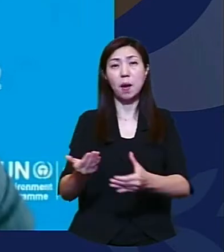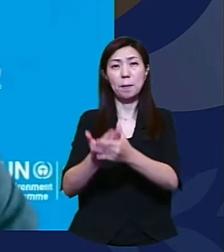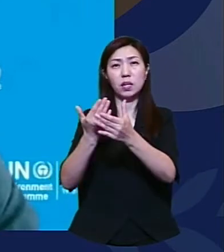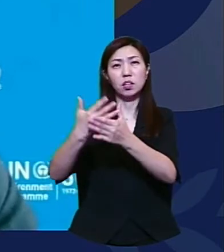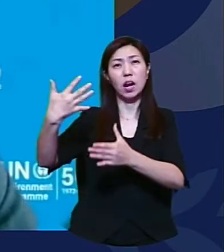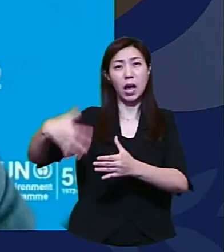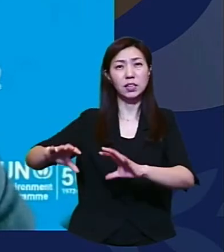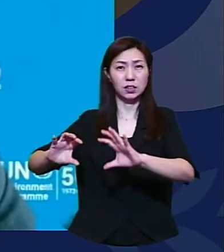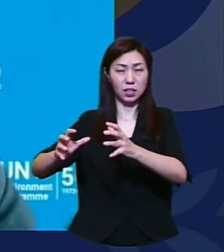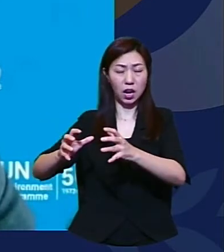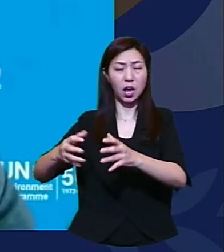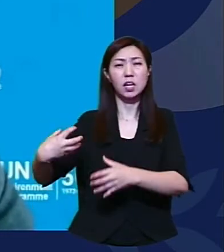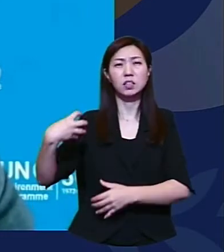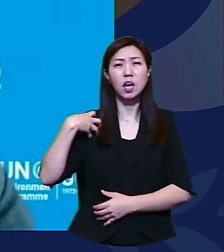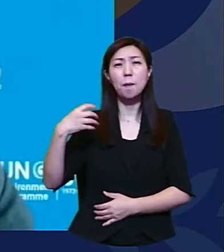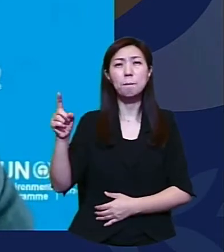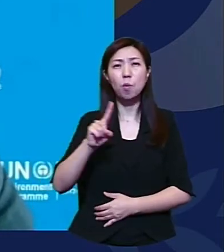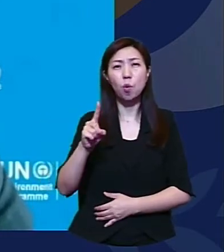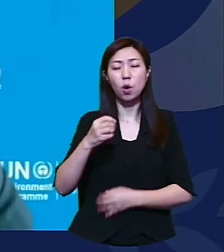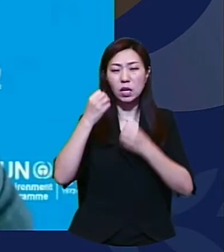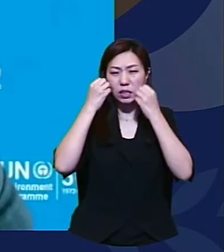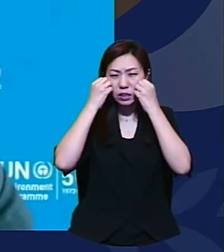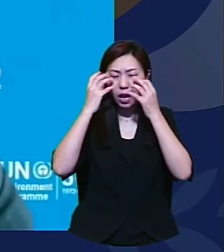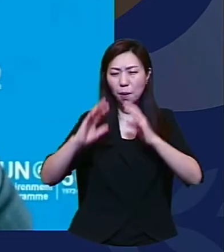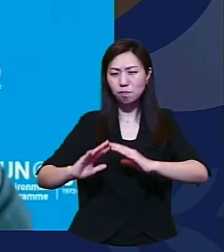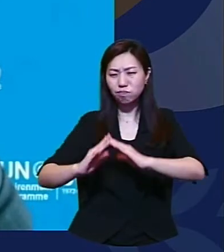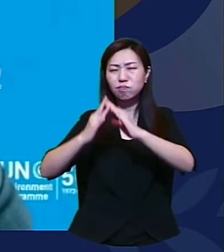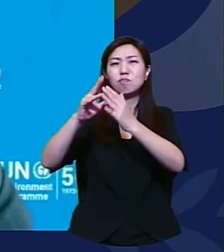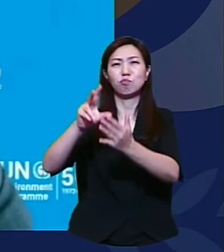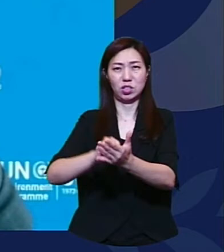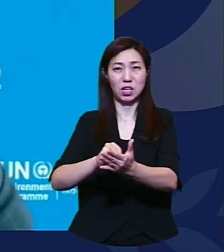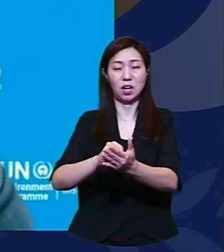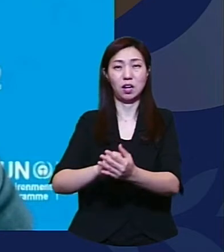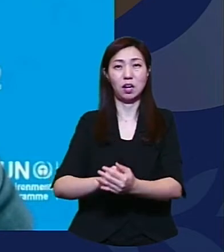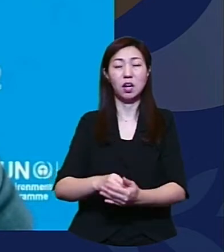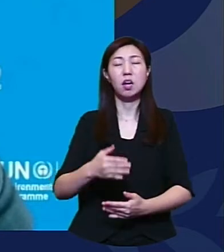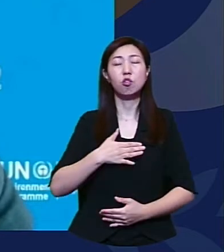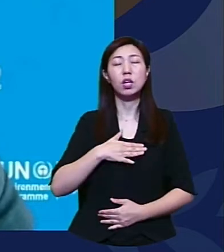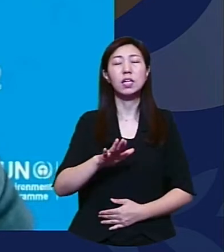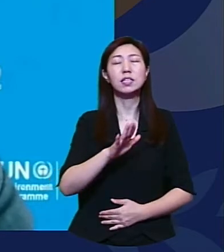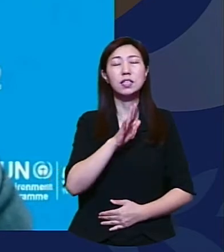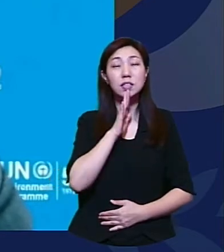development challenges. So it is important to put the